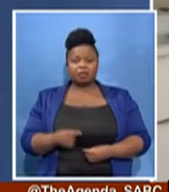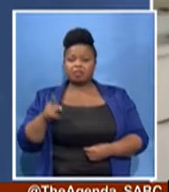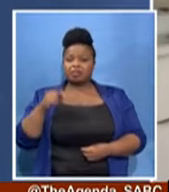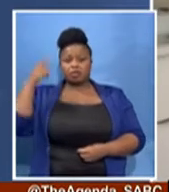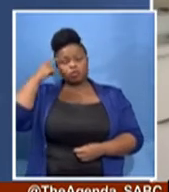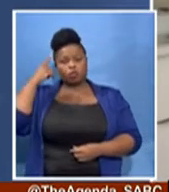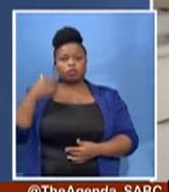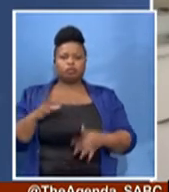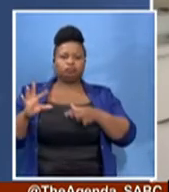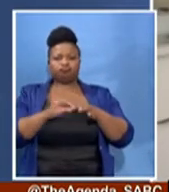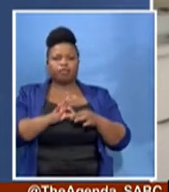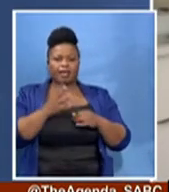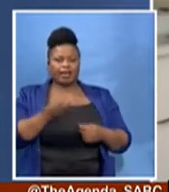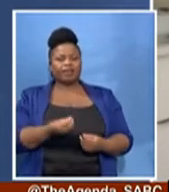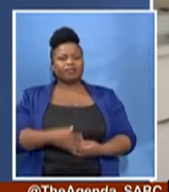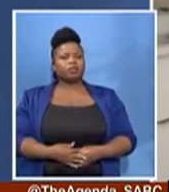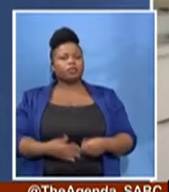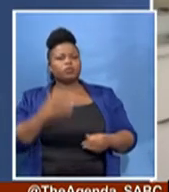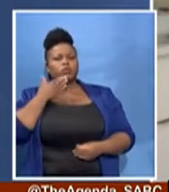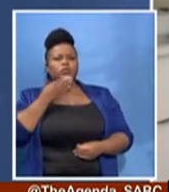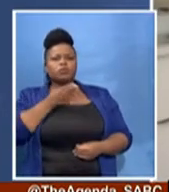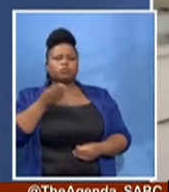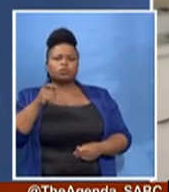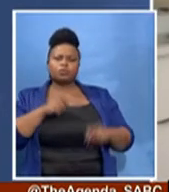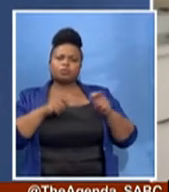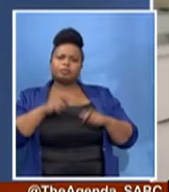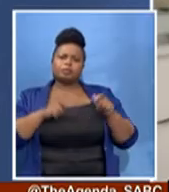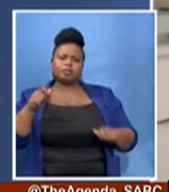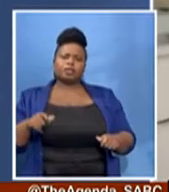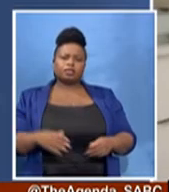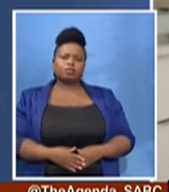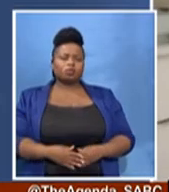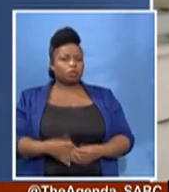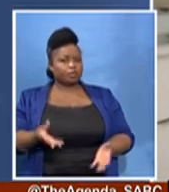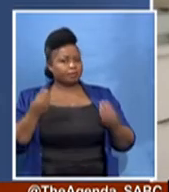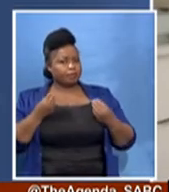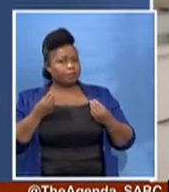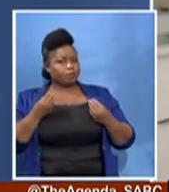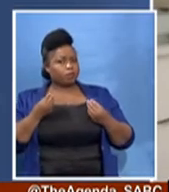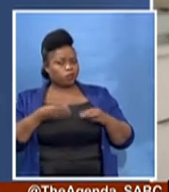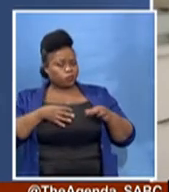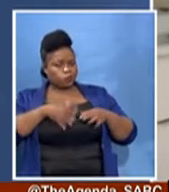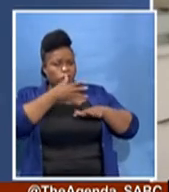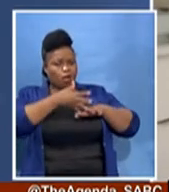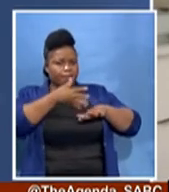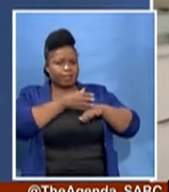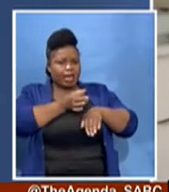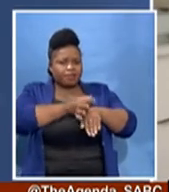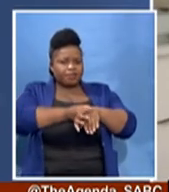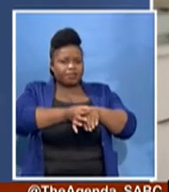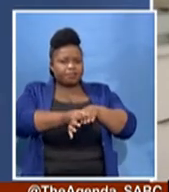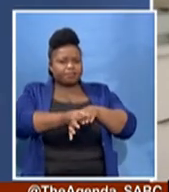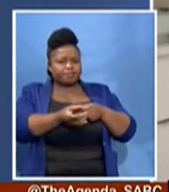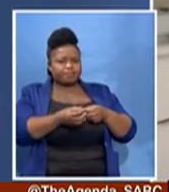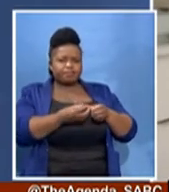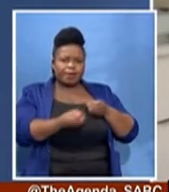were these people who got the clot. Did they have pre-existing diseases that might make them more likely to have